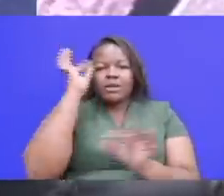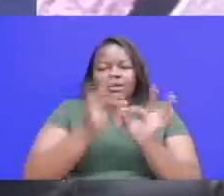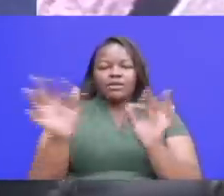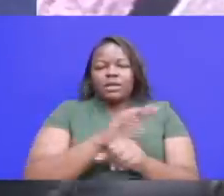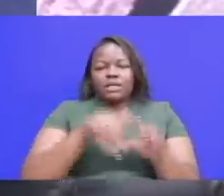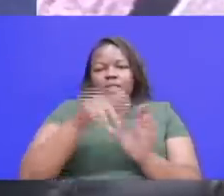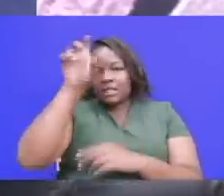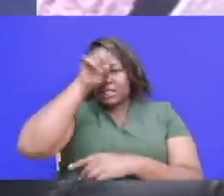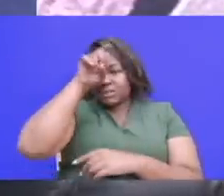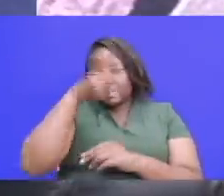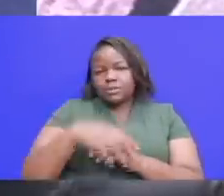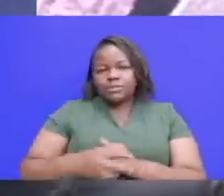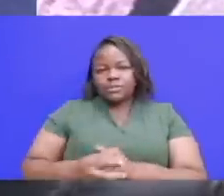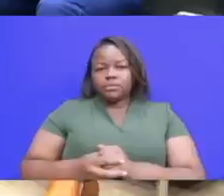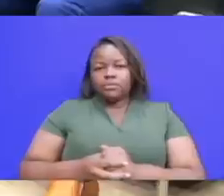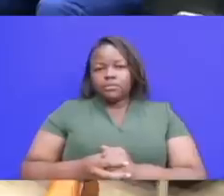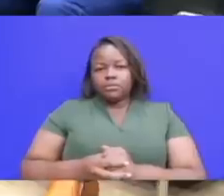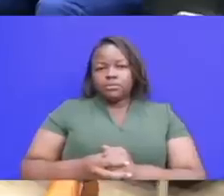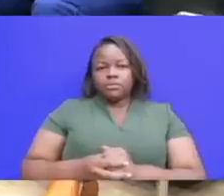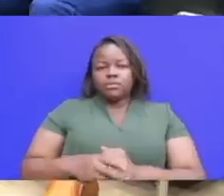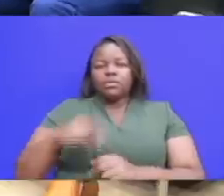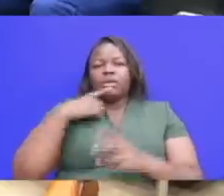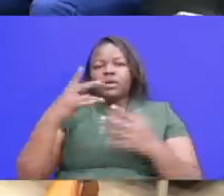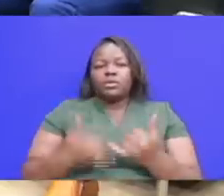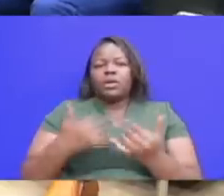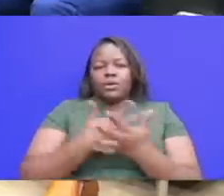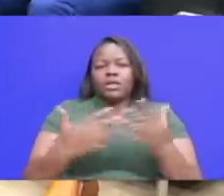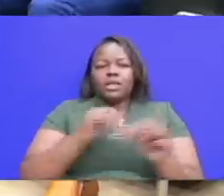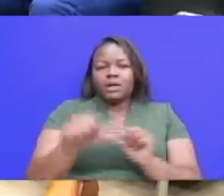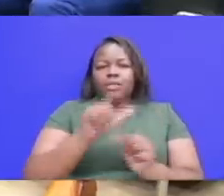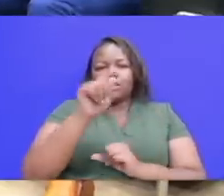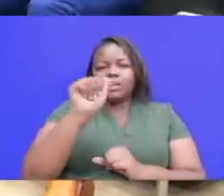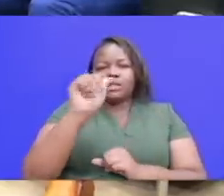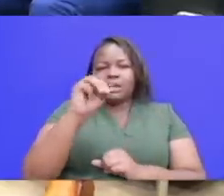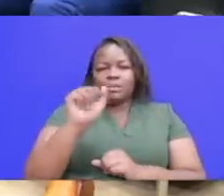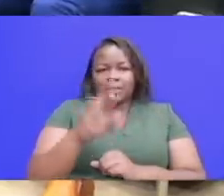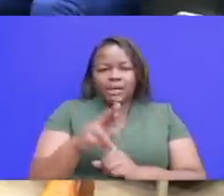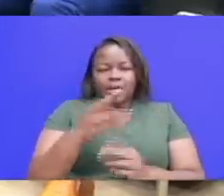Yeah, so the issue of Tamar is very interesting and